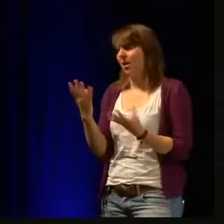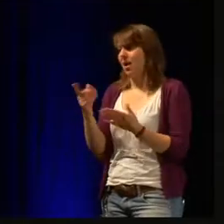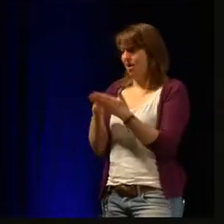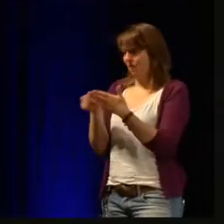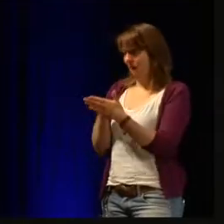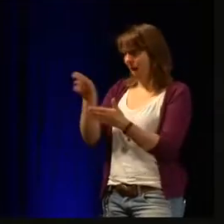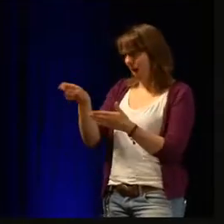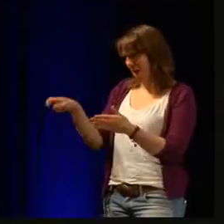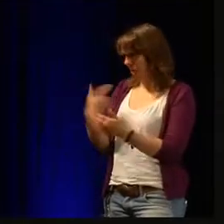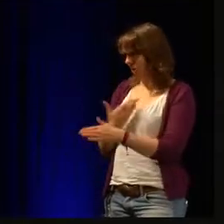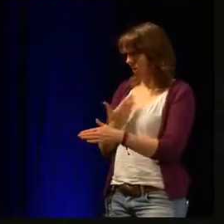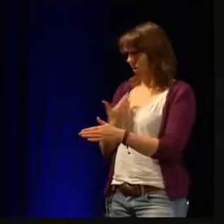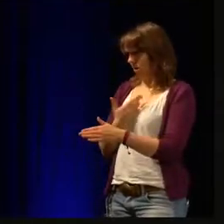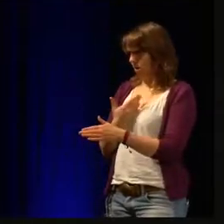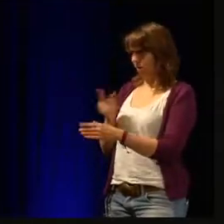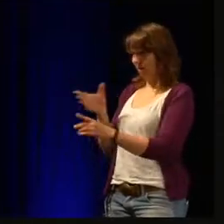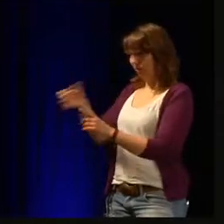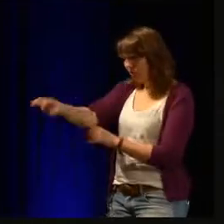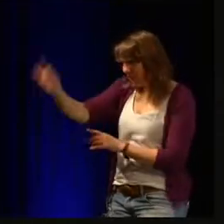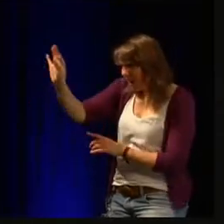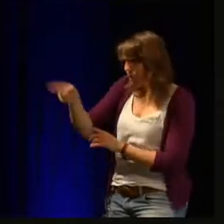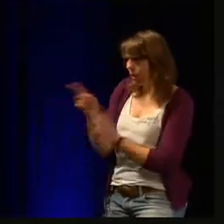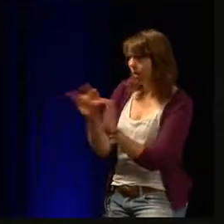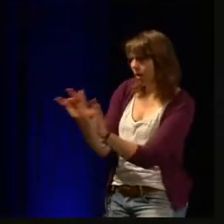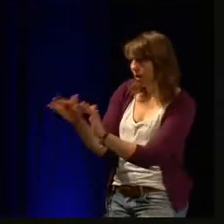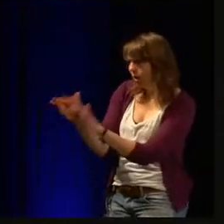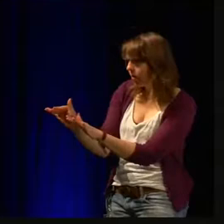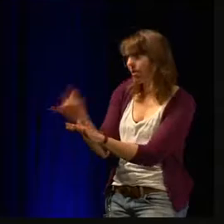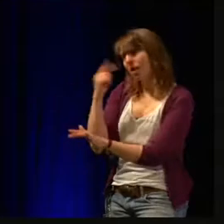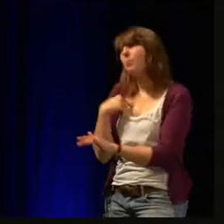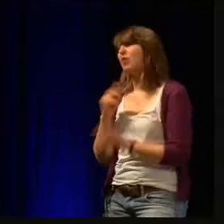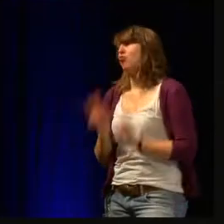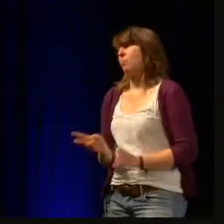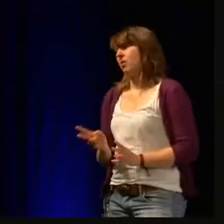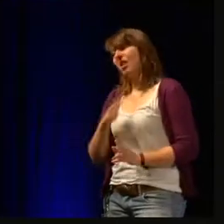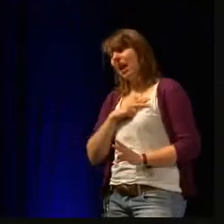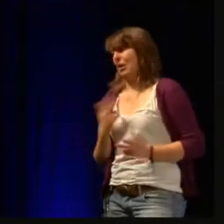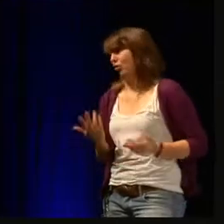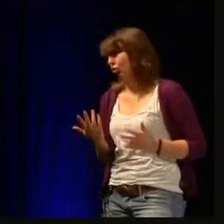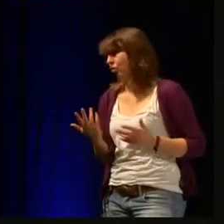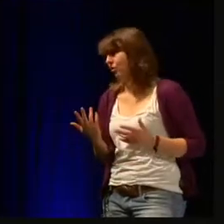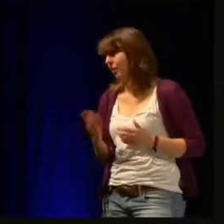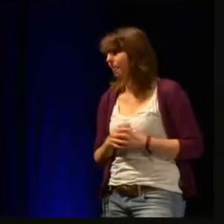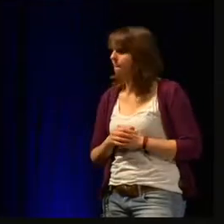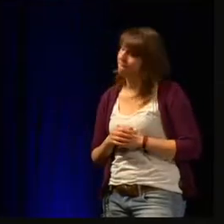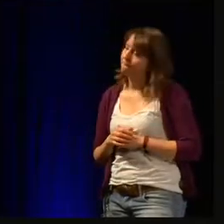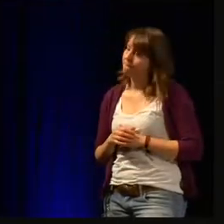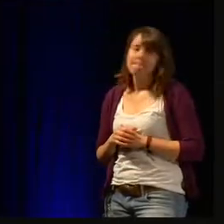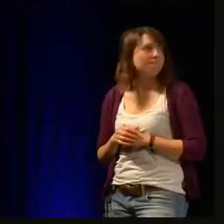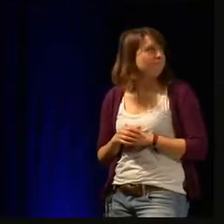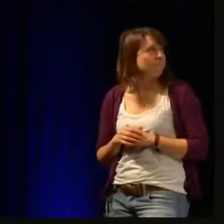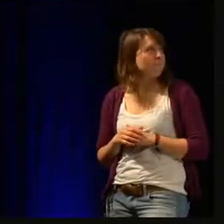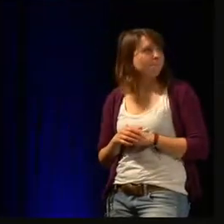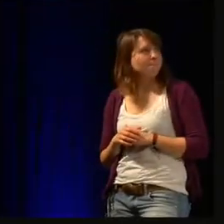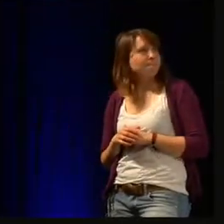the context of the Trump election in the US. We think this is a very likely use case.